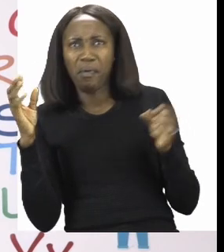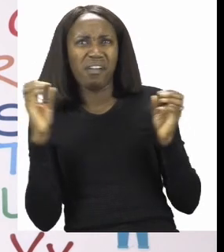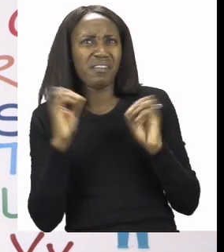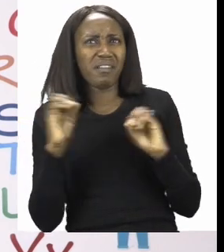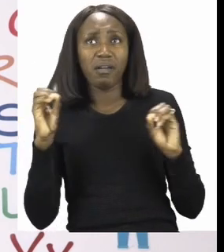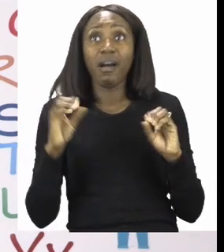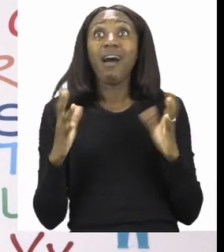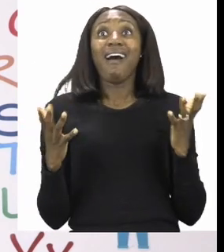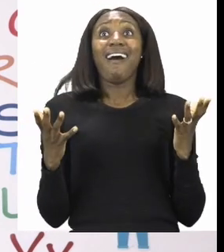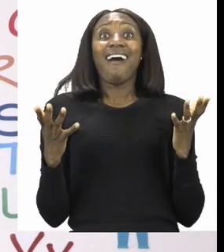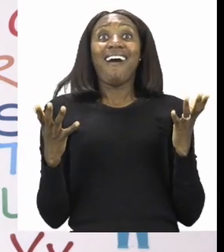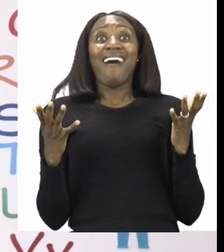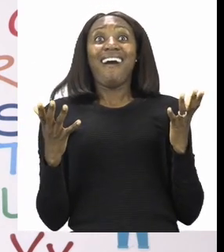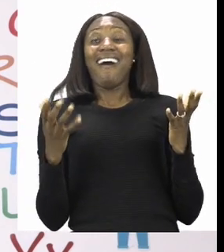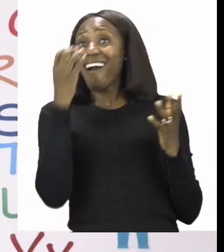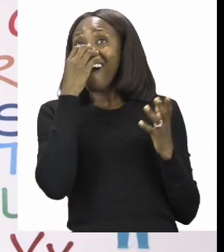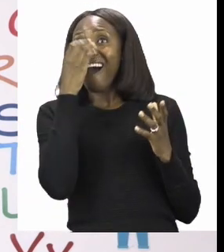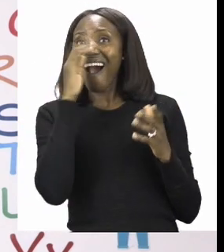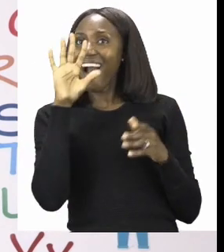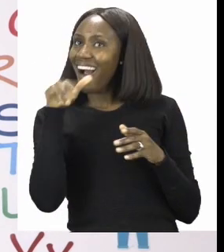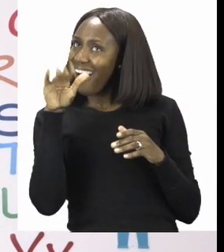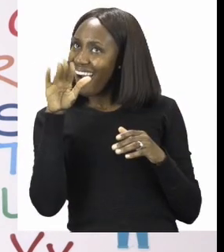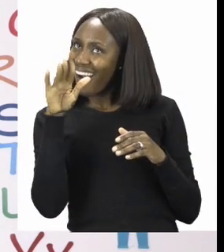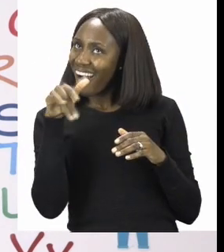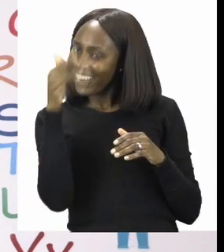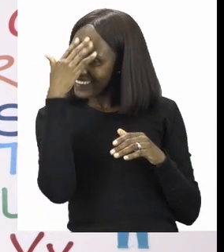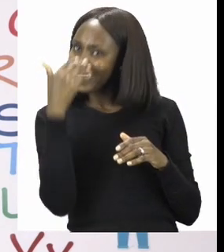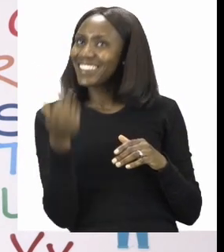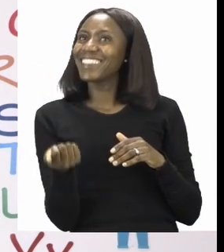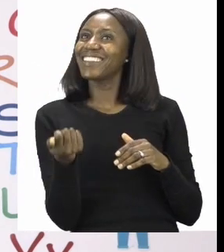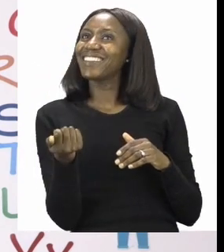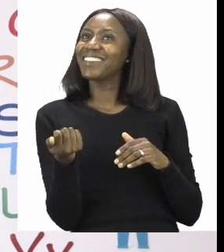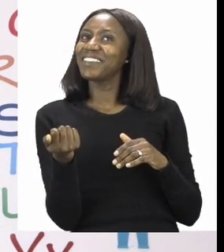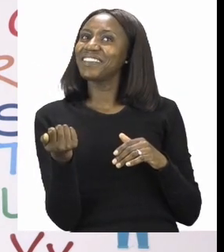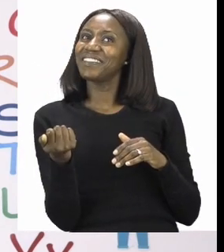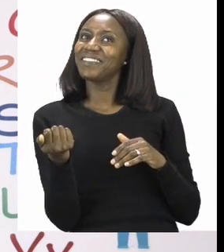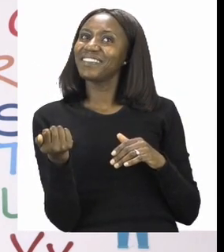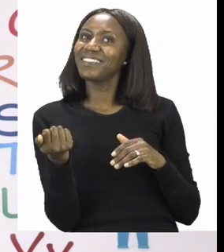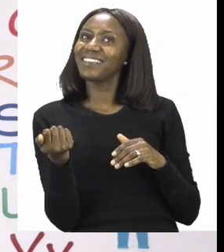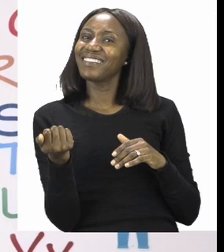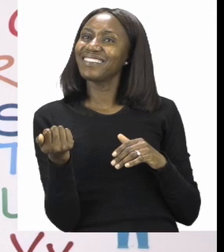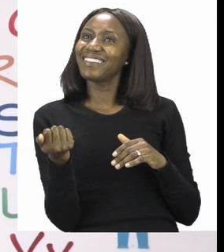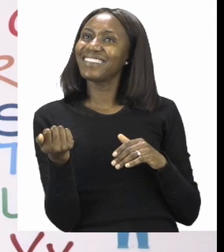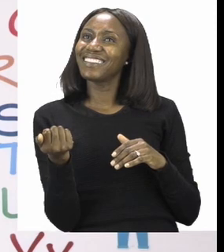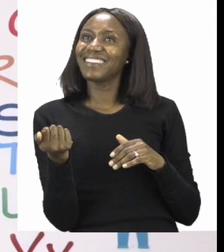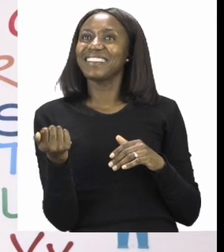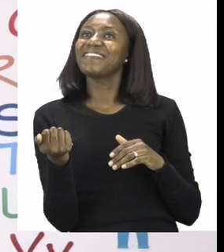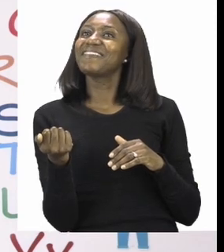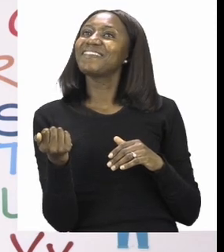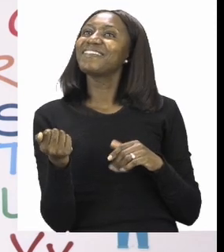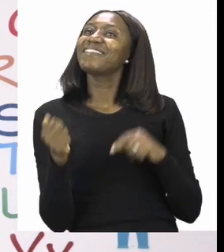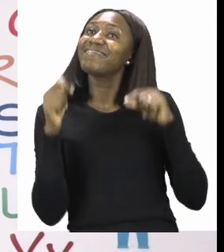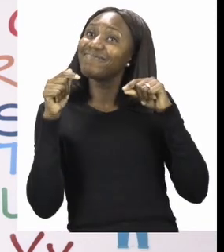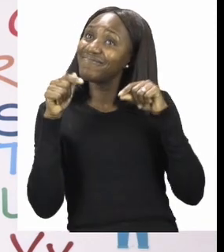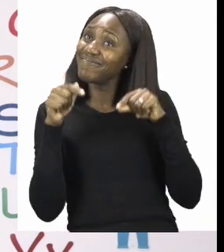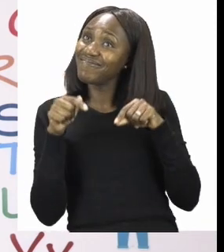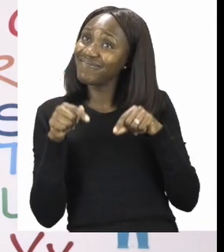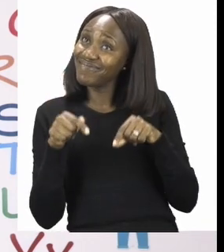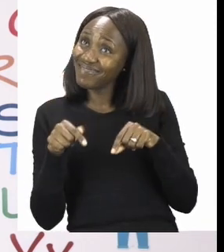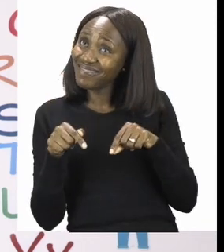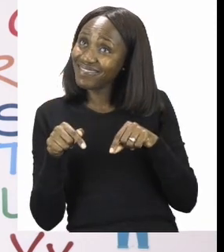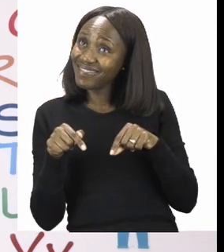day. Oh, there he is. Hello, Zoshi. So,